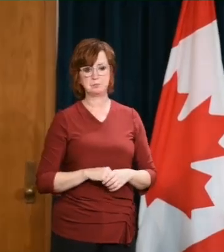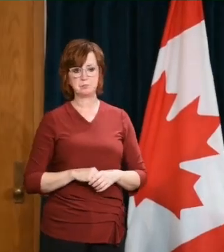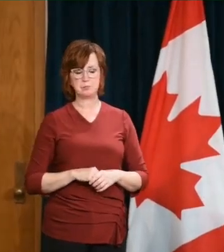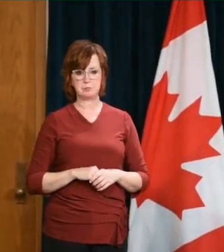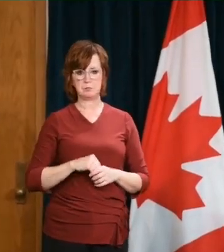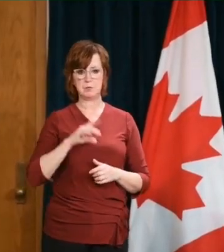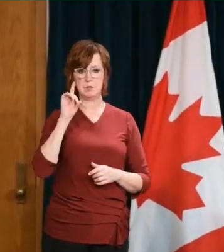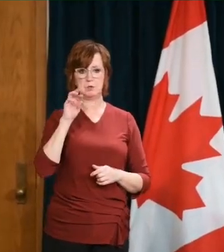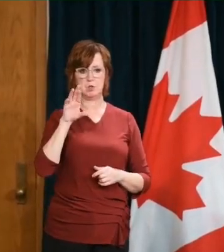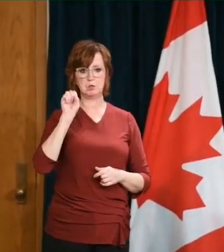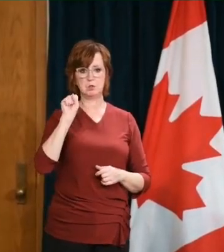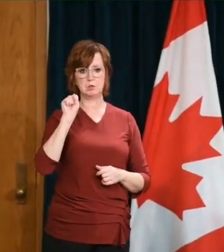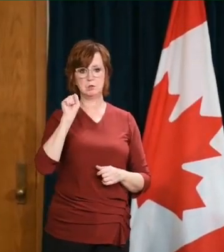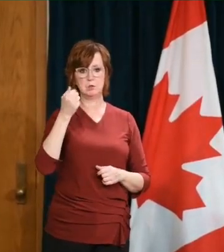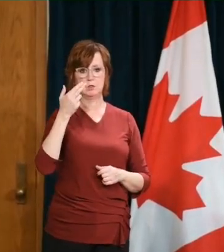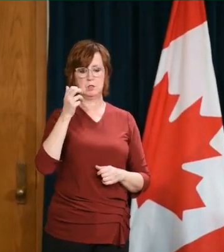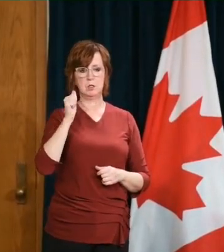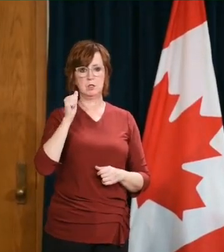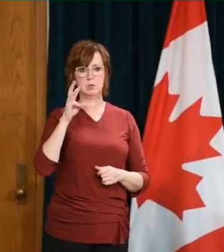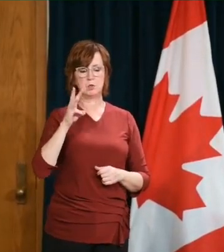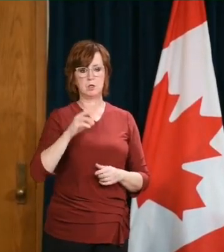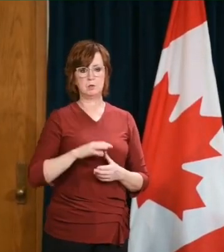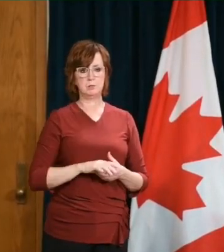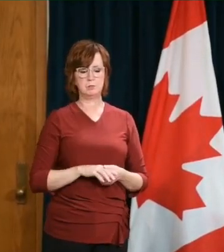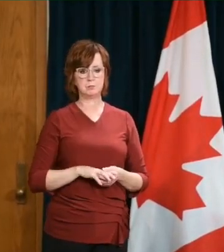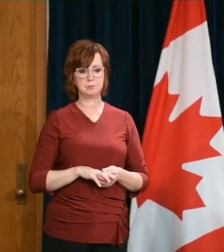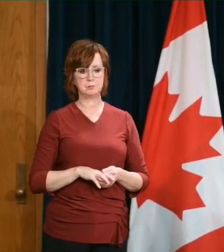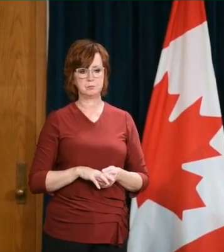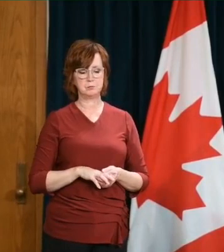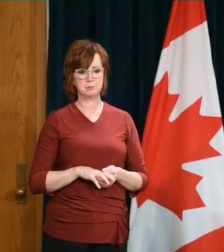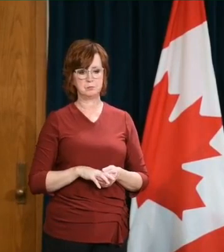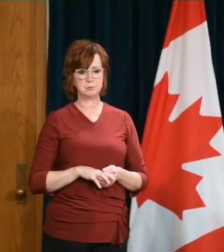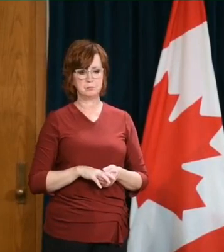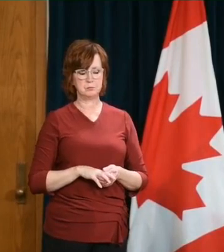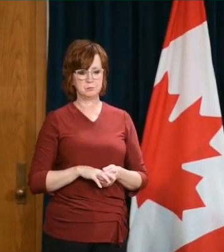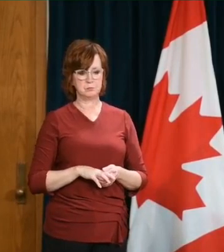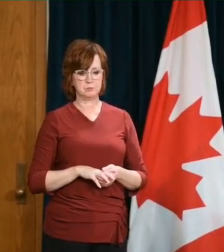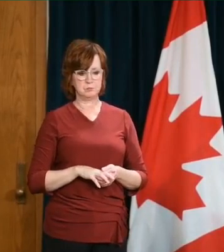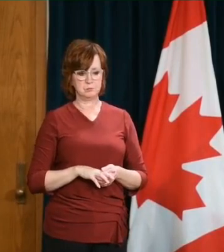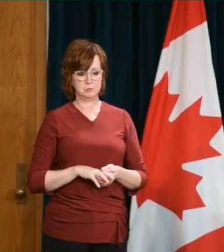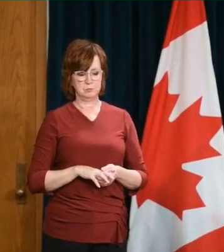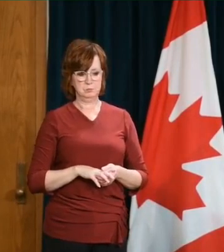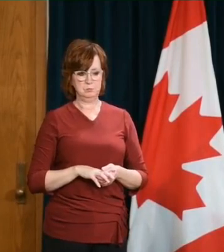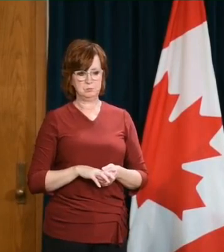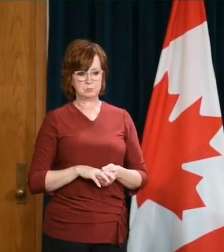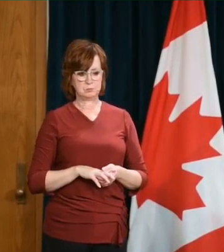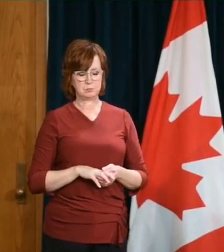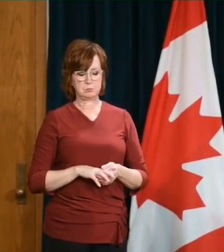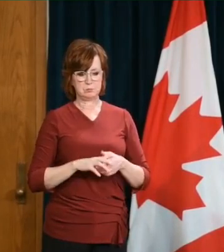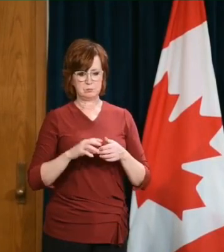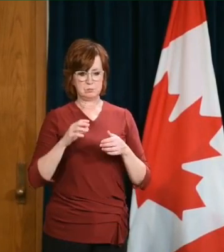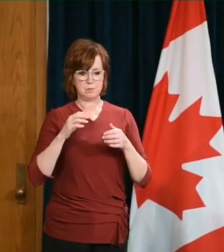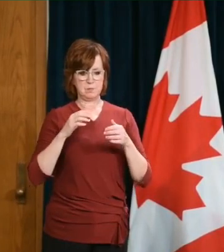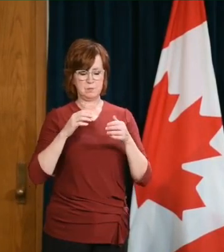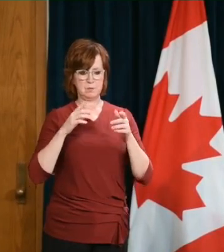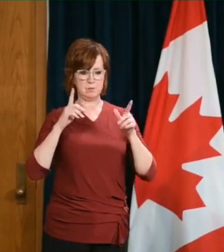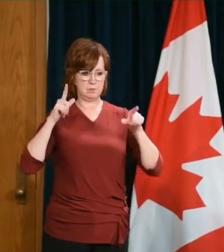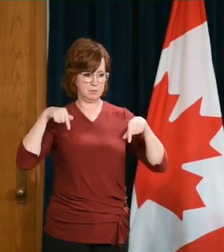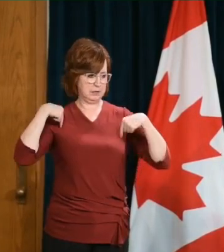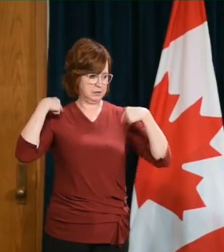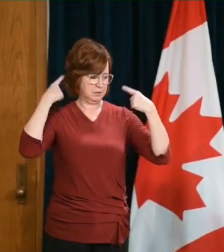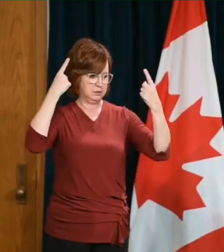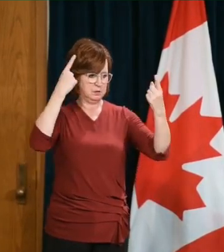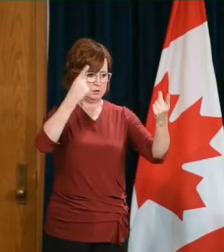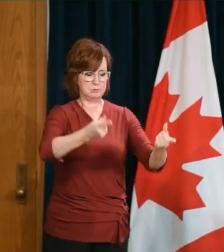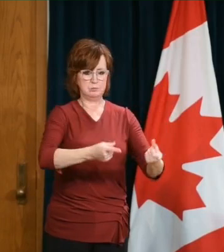I can add that we have I think we've been working hard to have very good working relationships with tribal councils,